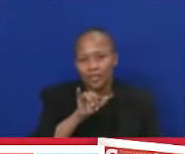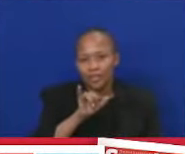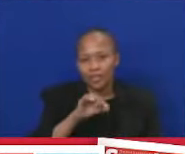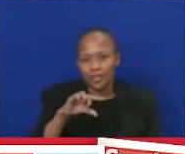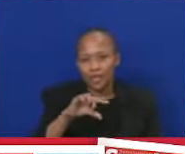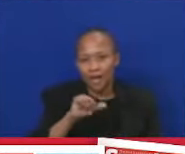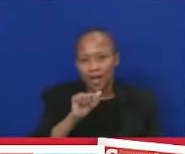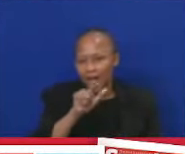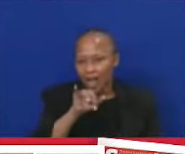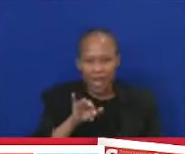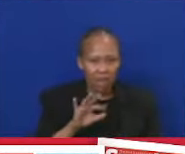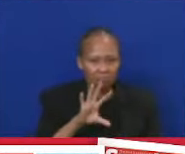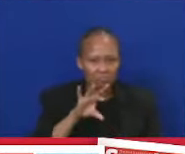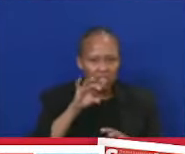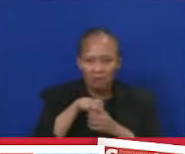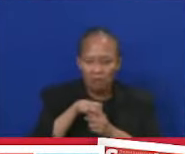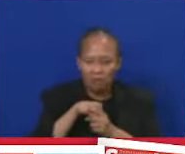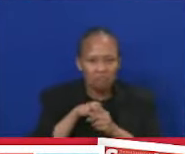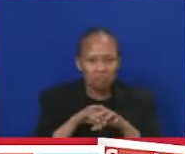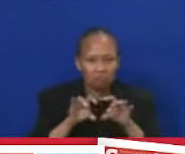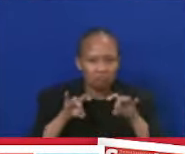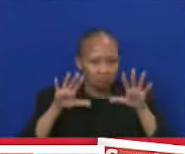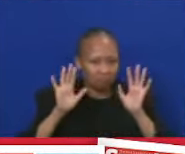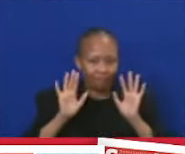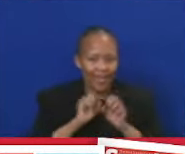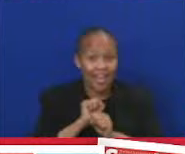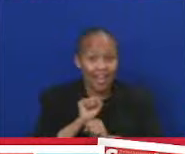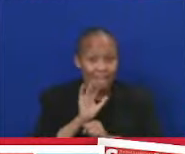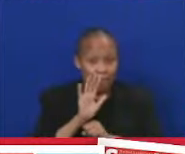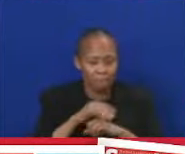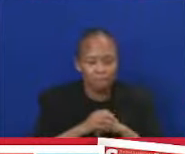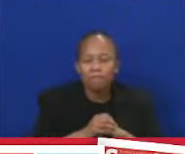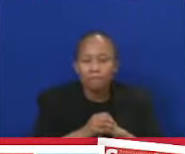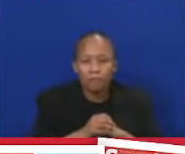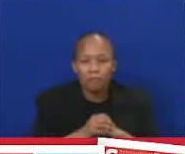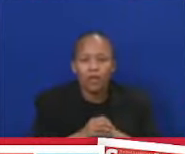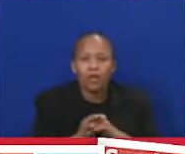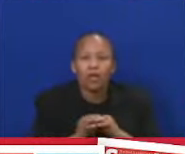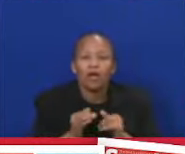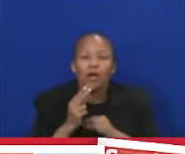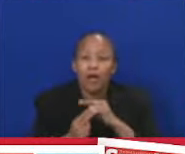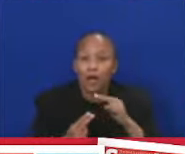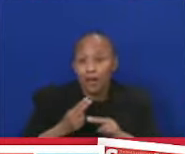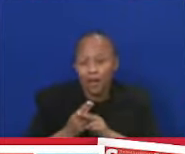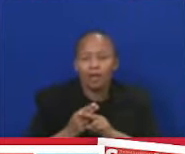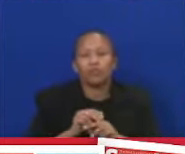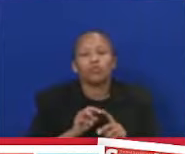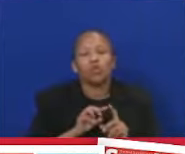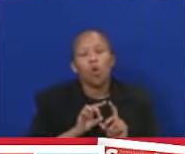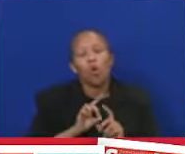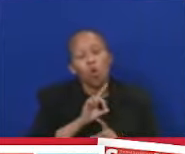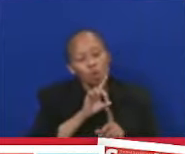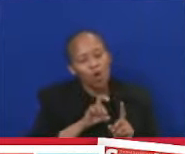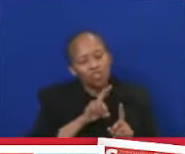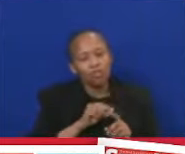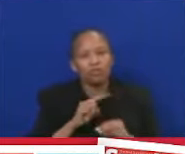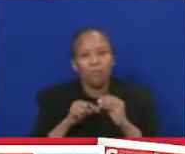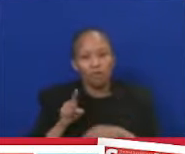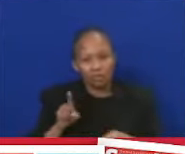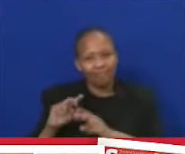when questioned again in respect of Mr. Boshoga's kidnapping, Mr.